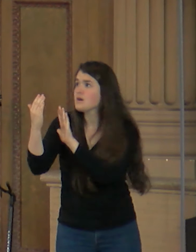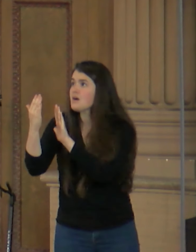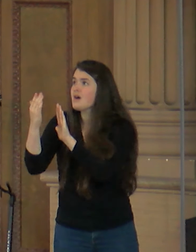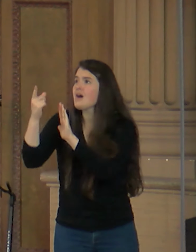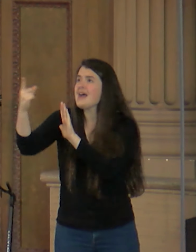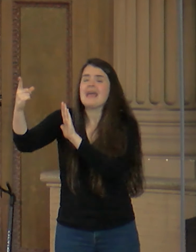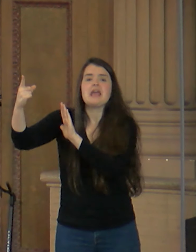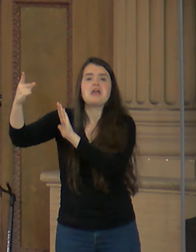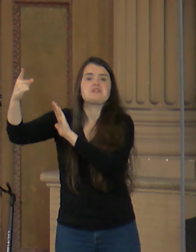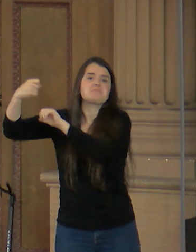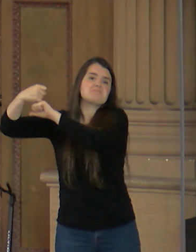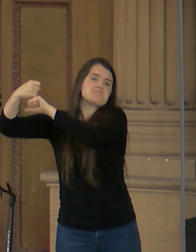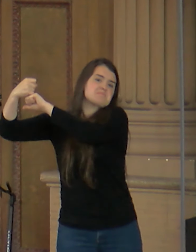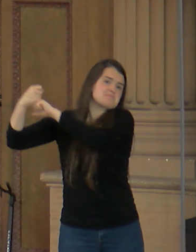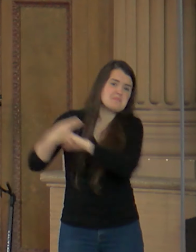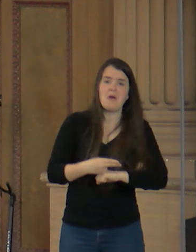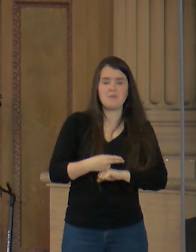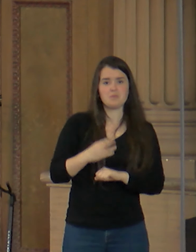lay you out.